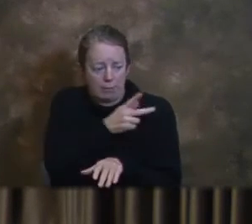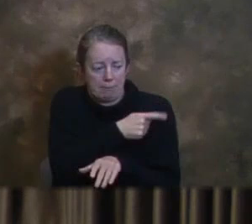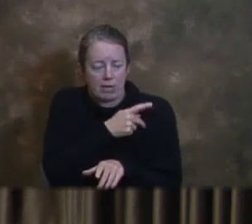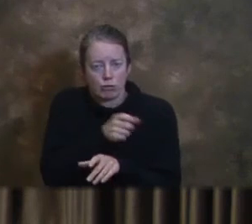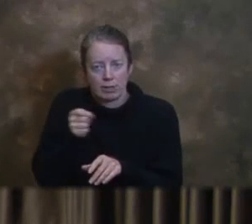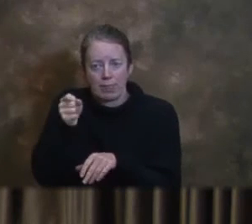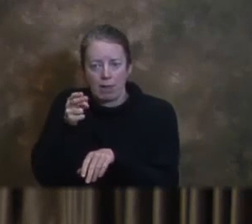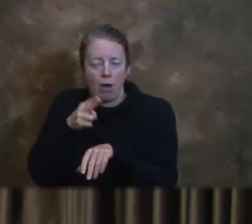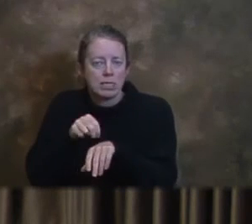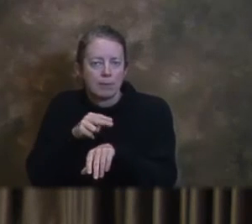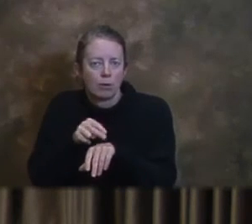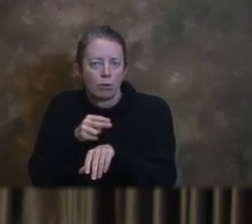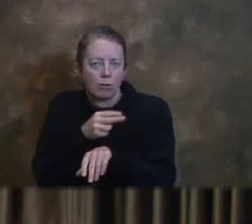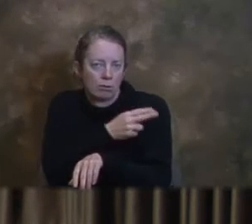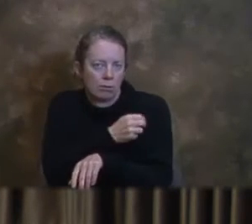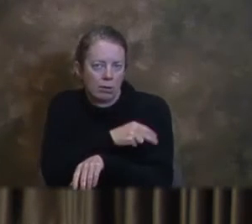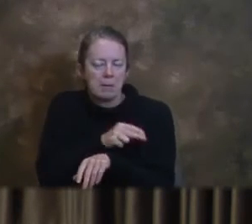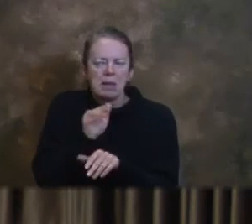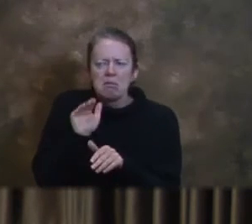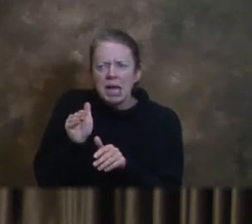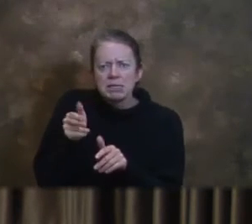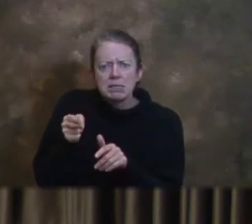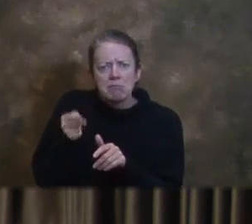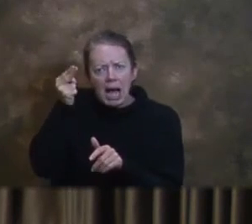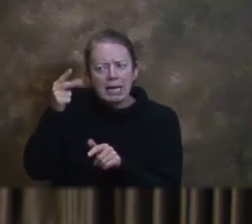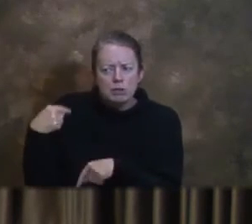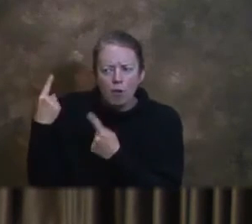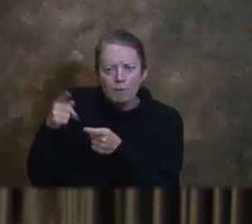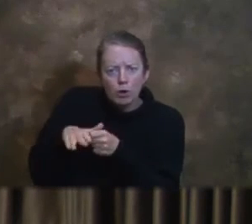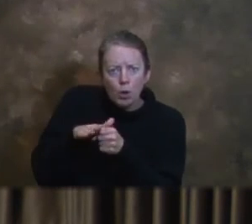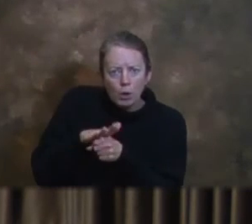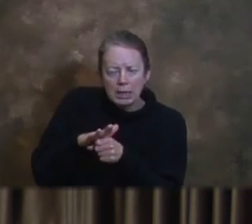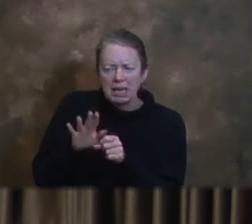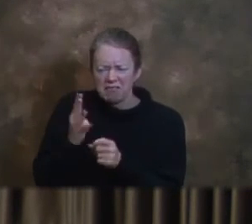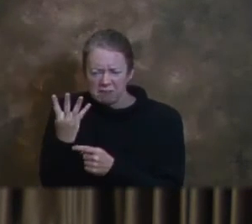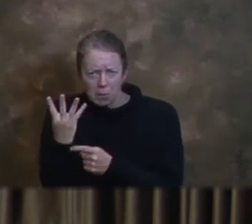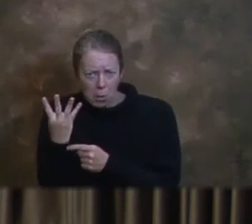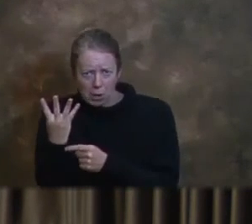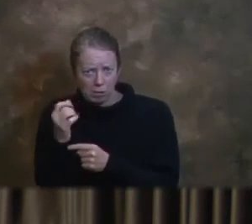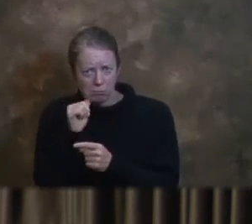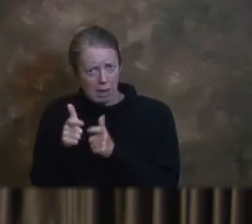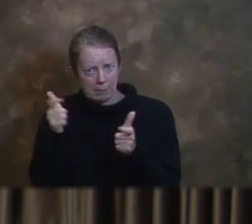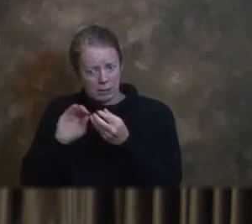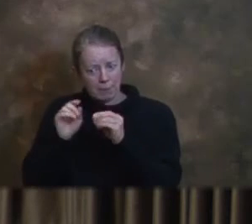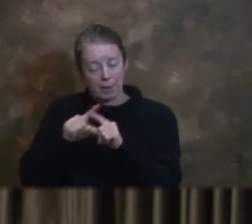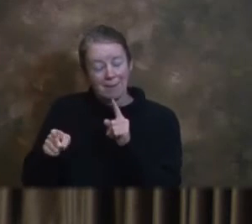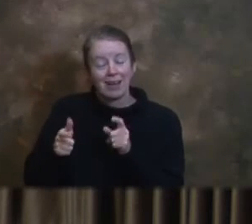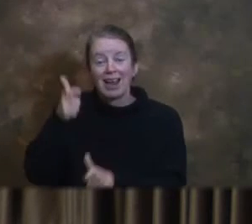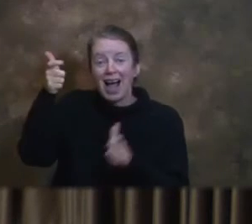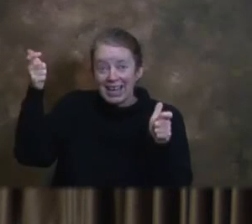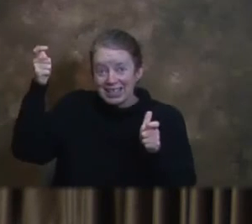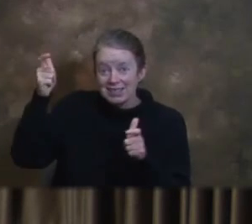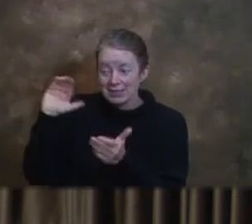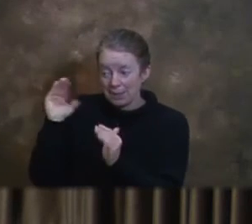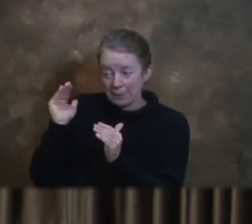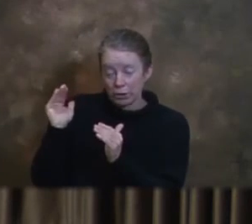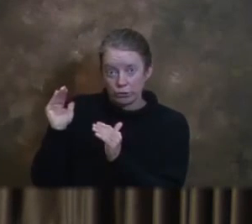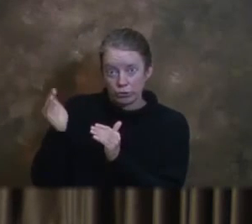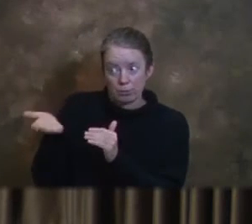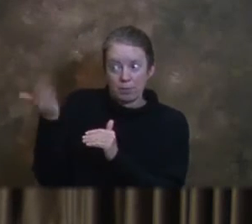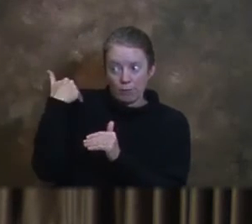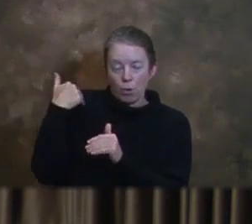locally. It's not a very big number in the grand scheme of things, but it's higher than it's been. And we have seen trends out of New York and within our